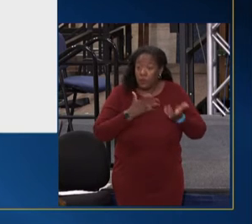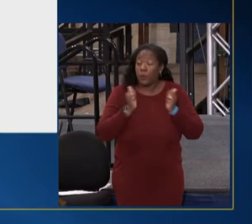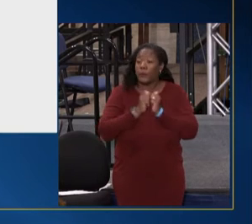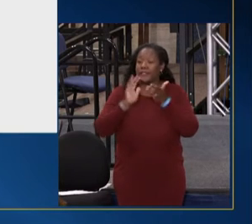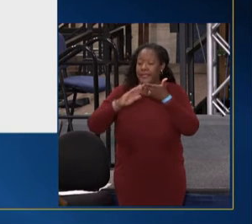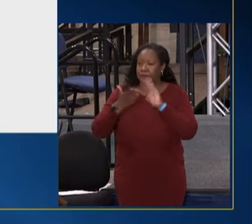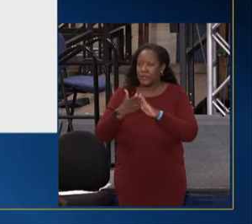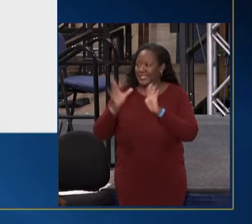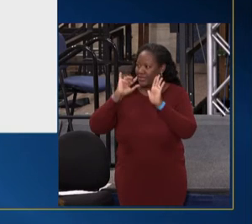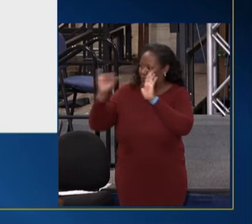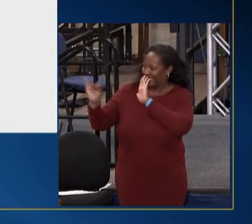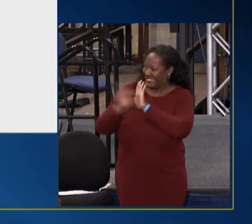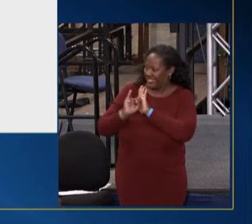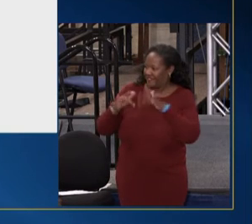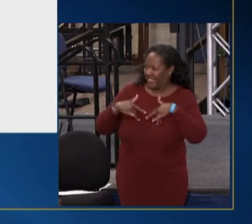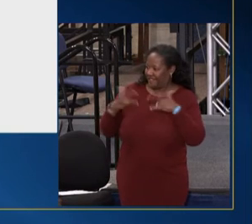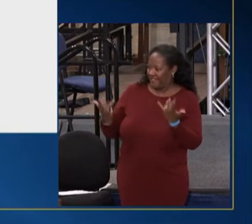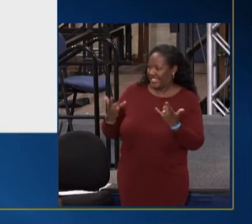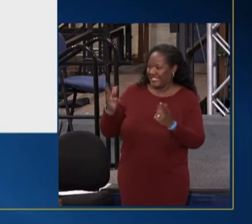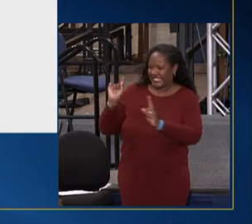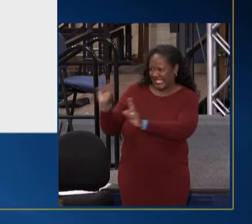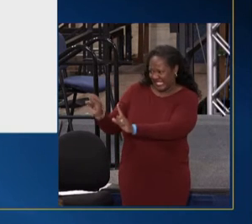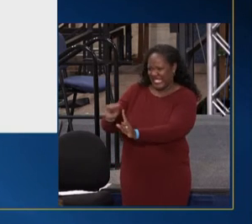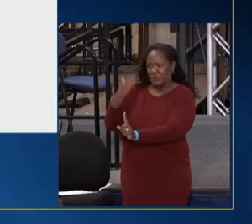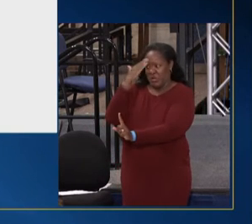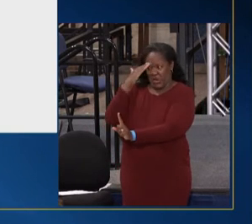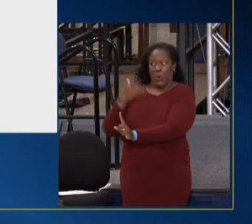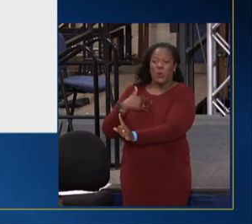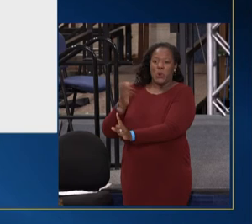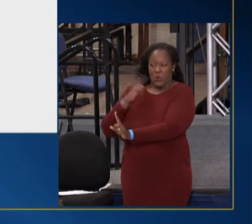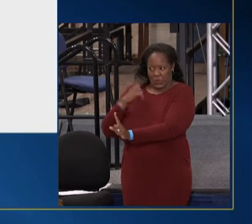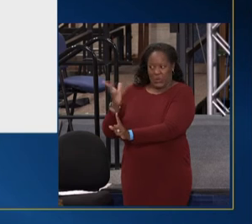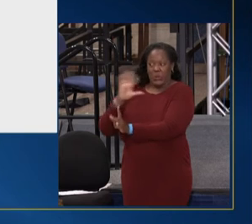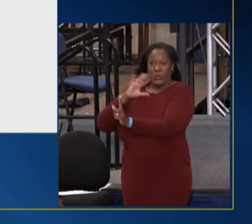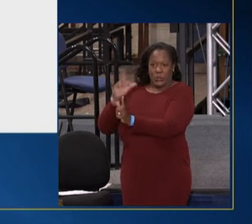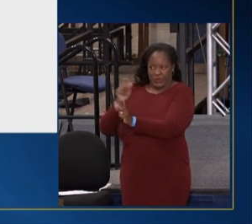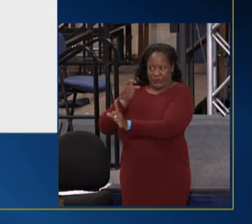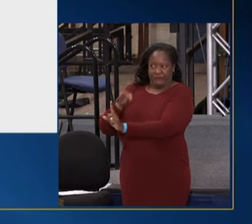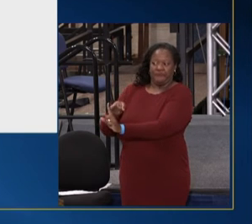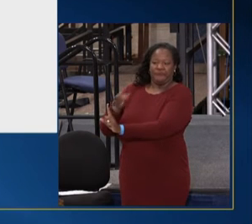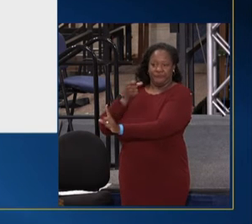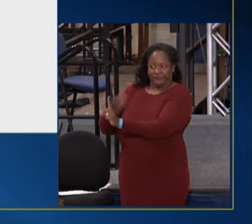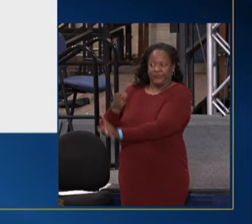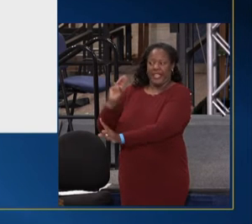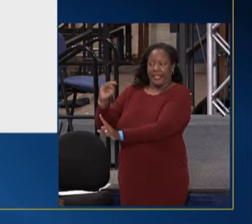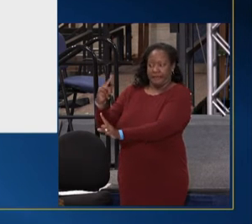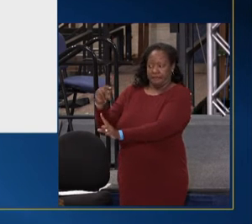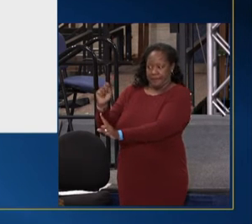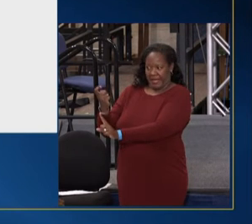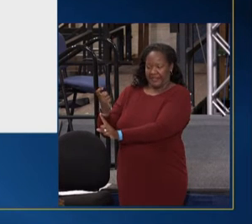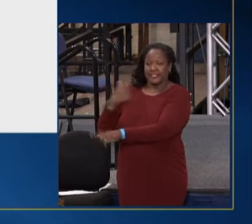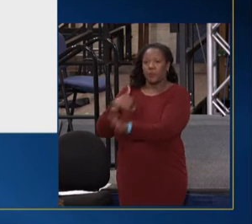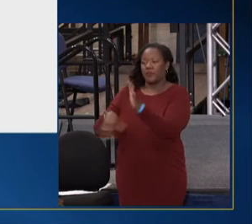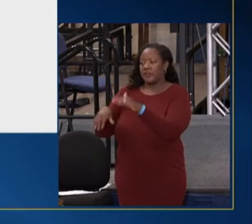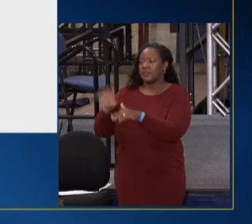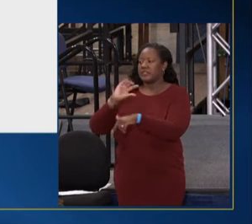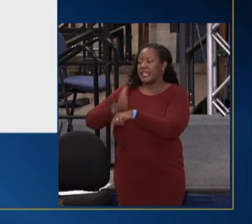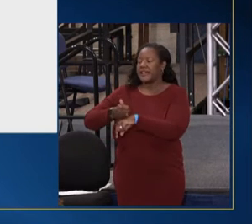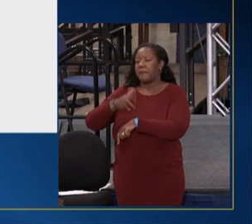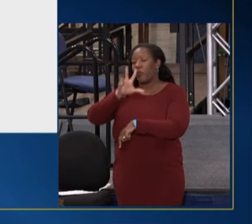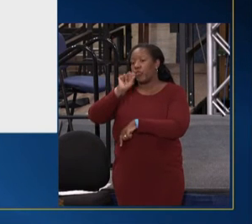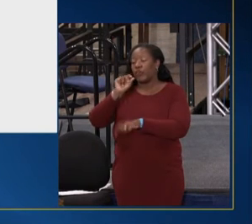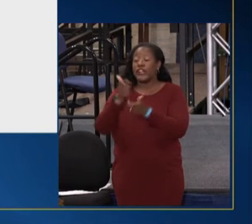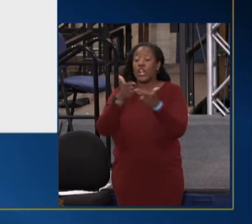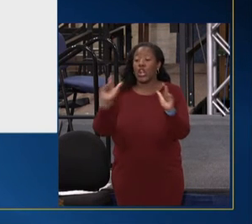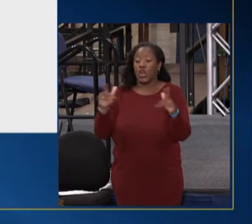and areas that we know are at risk for Mpox resurgence using CDC's forecasts. We're finding about 30 of these large events, and we're going